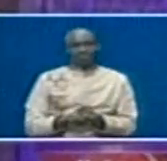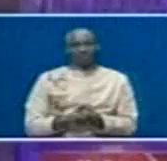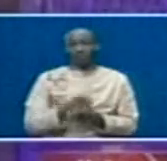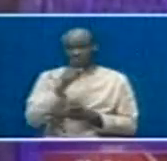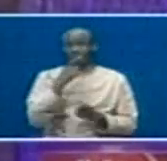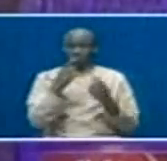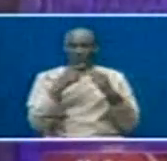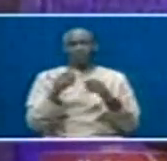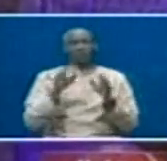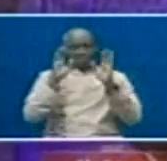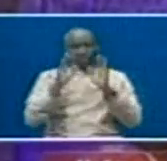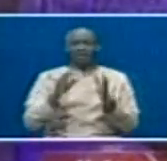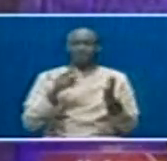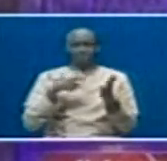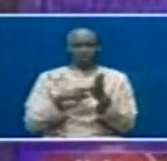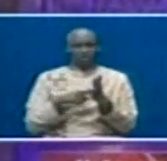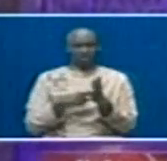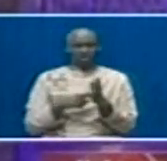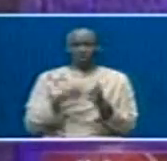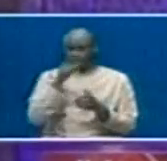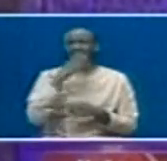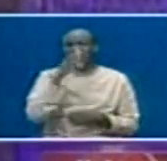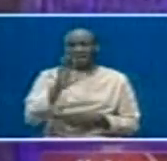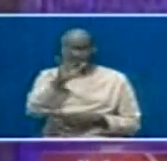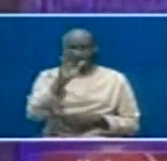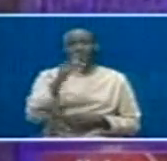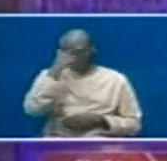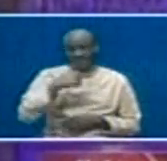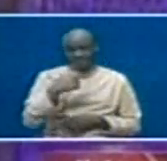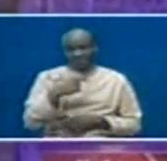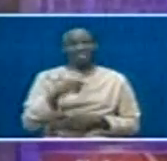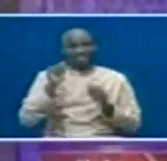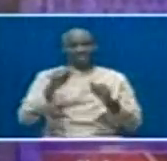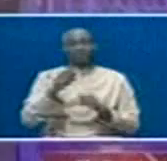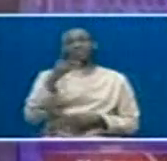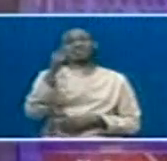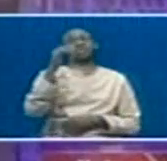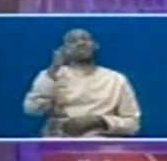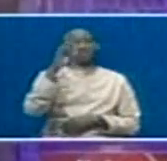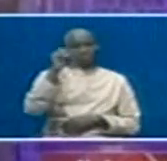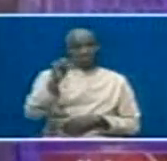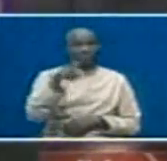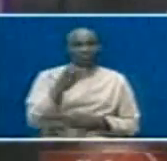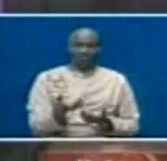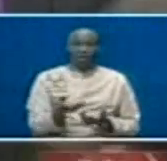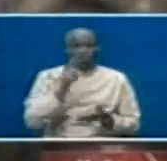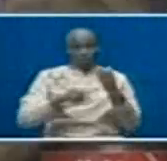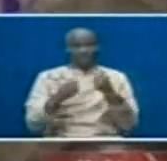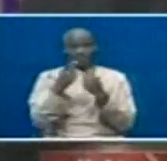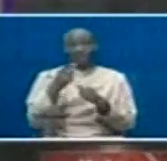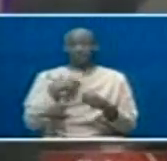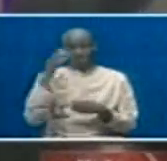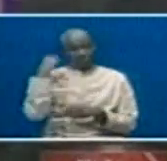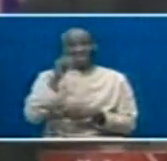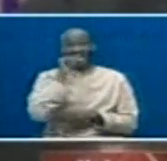point. One of his sons is blind. Yeah, Kim, I think, yeah. You see, what happened here, I was in